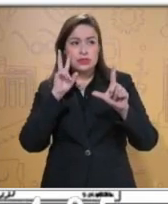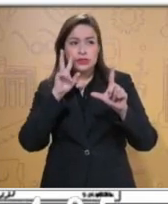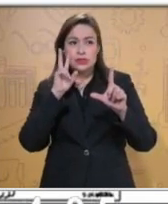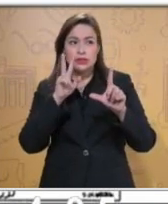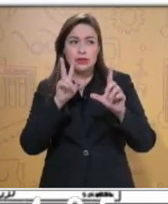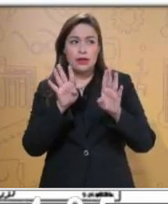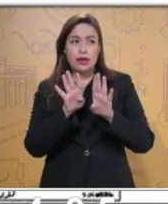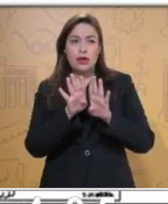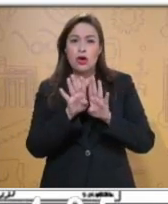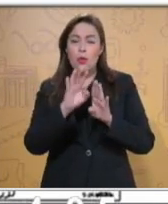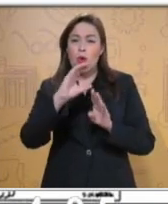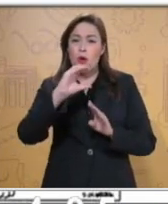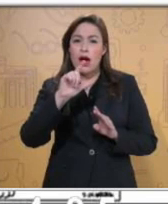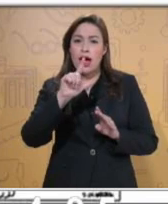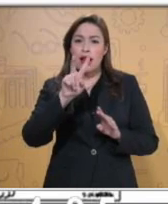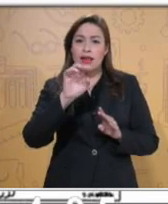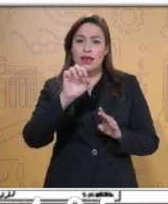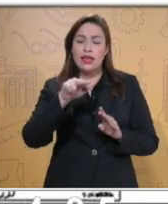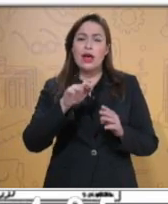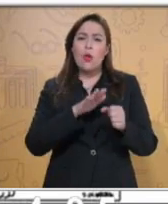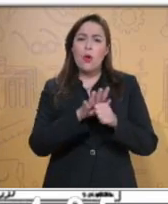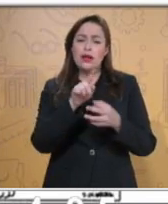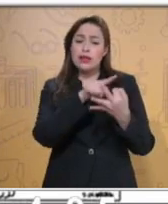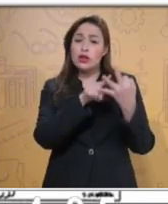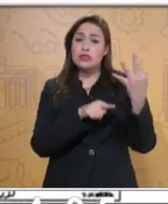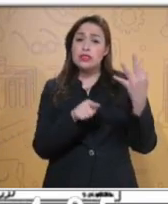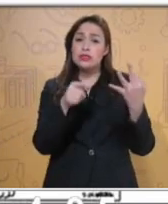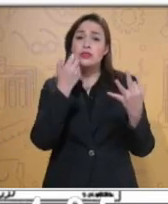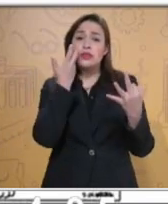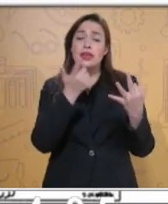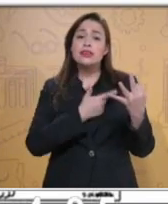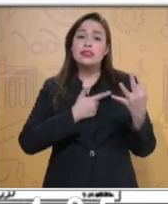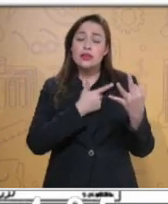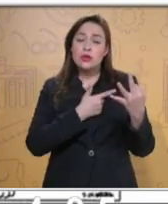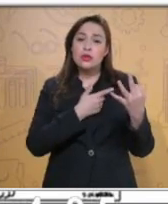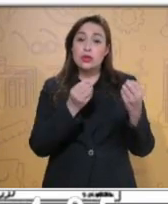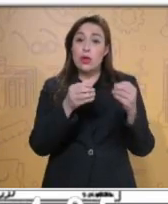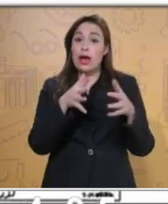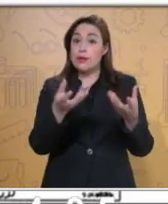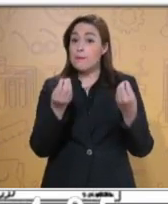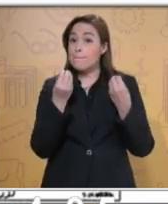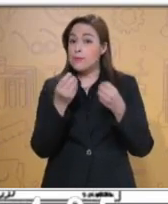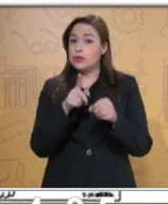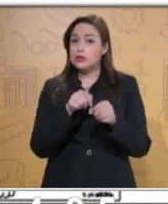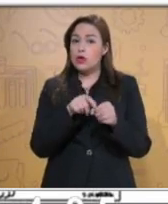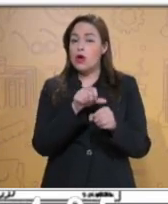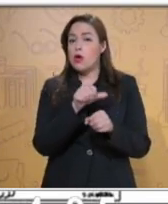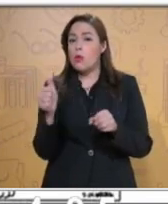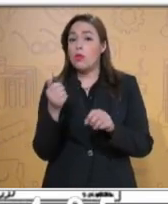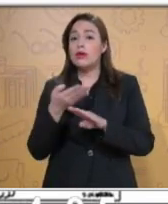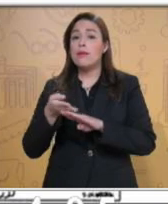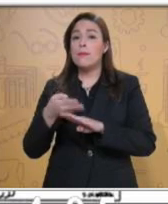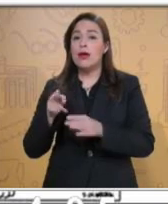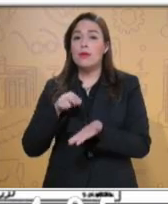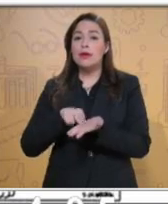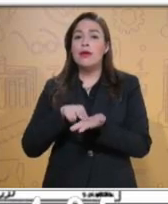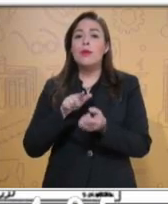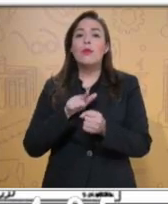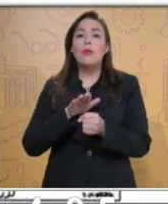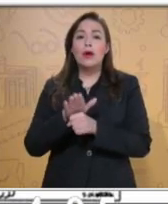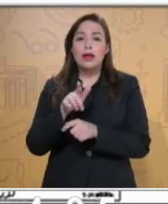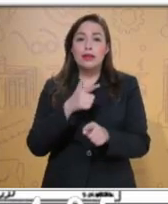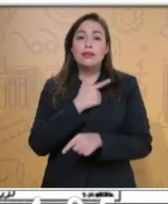Hobbes. Which kind of comic do you prefer? A colorful or a black and white? That's up to you,